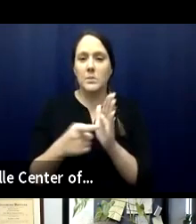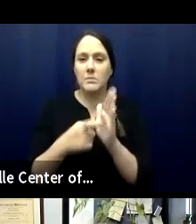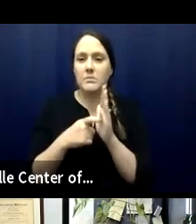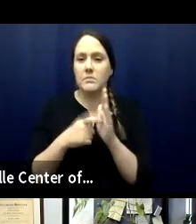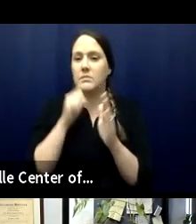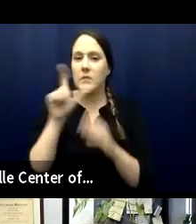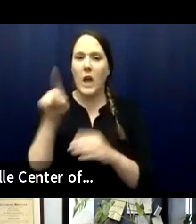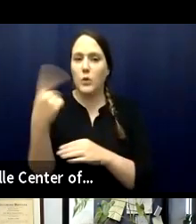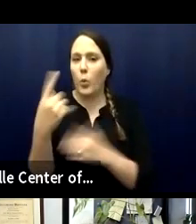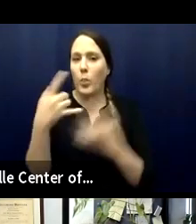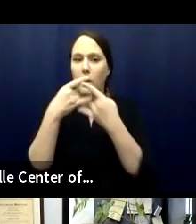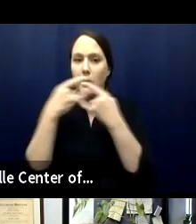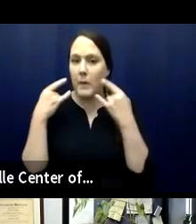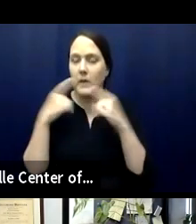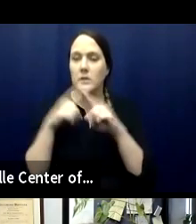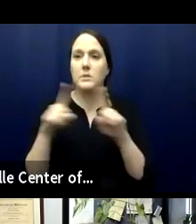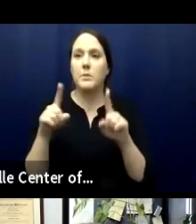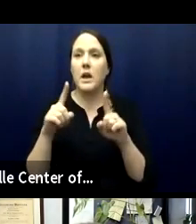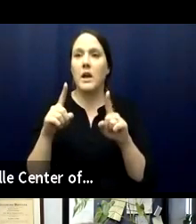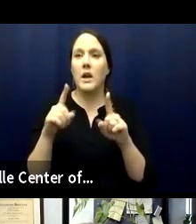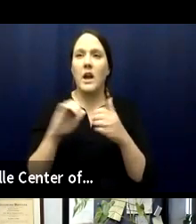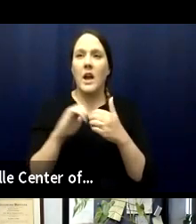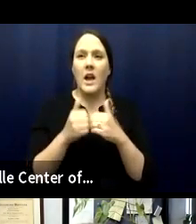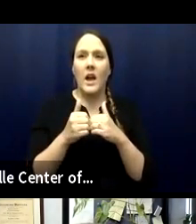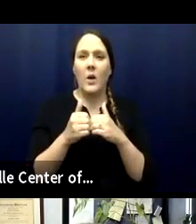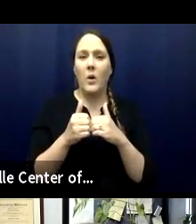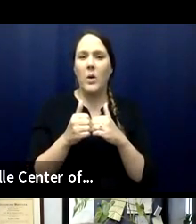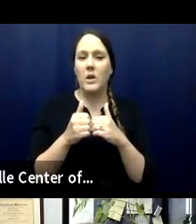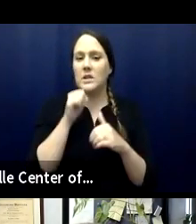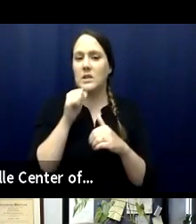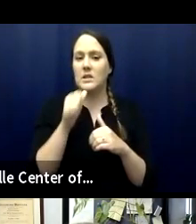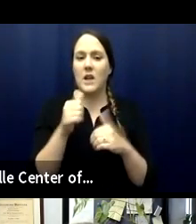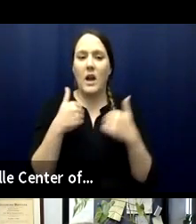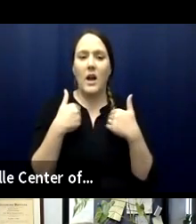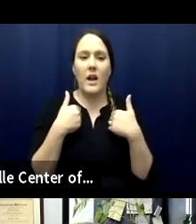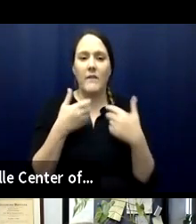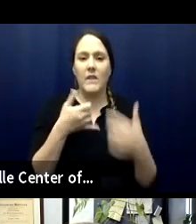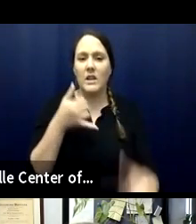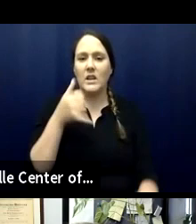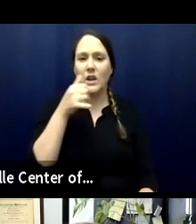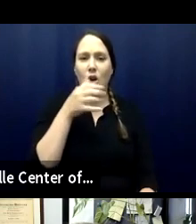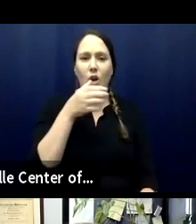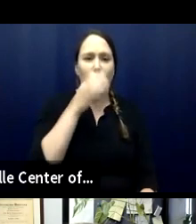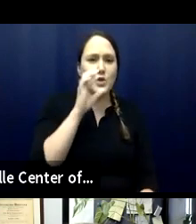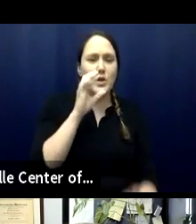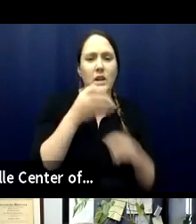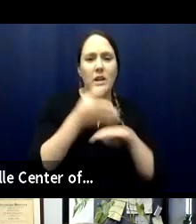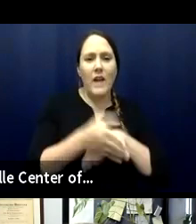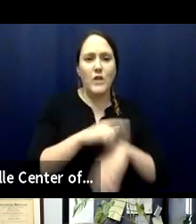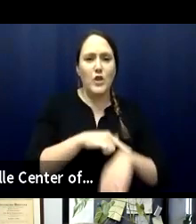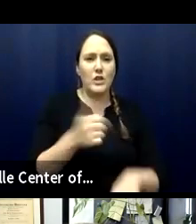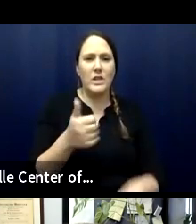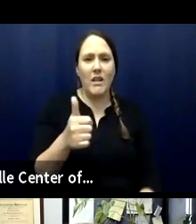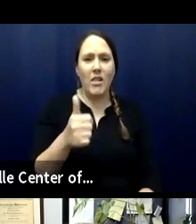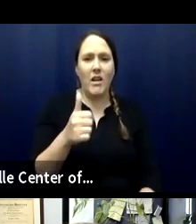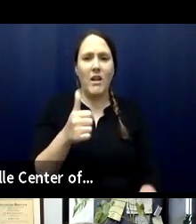mask. How is not having a drink after 10 o'clock keeping me from catching